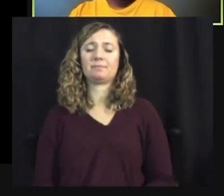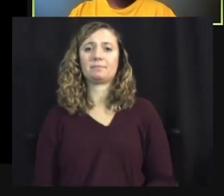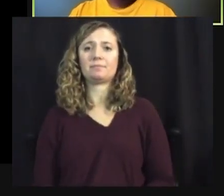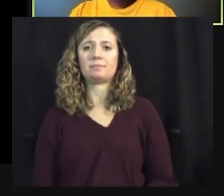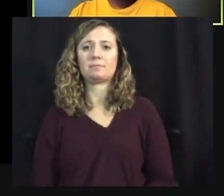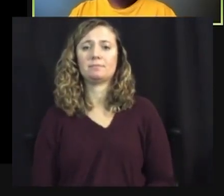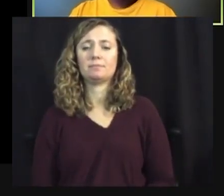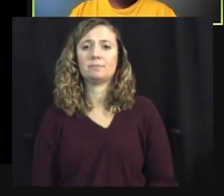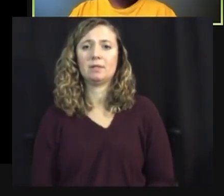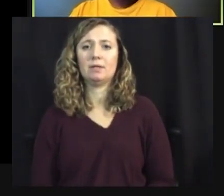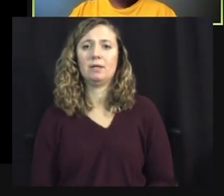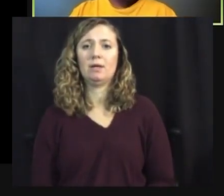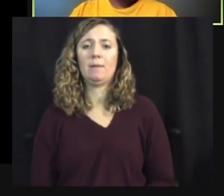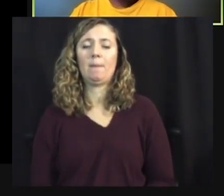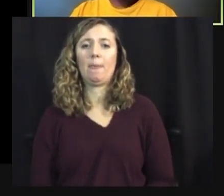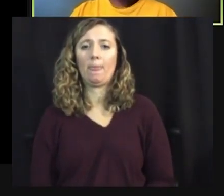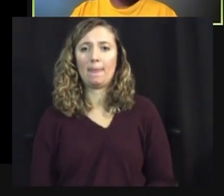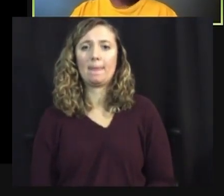Wrong.